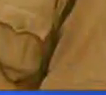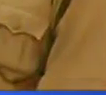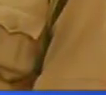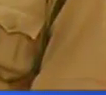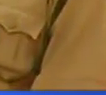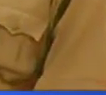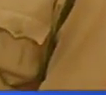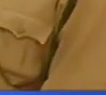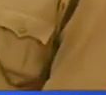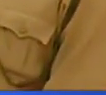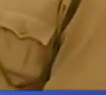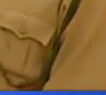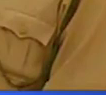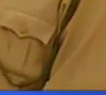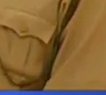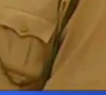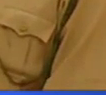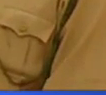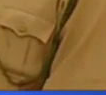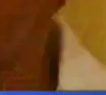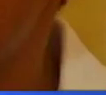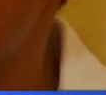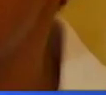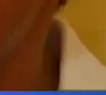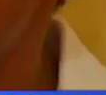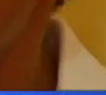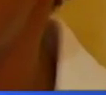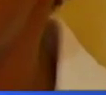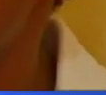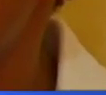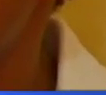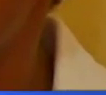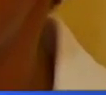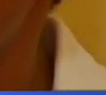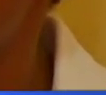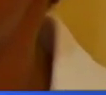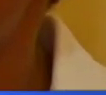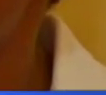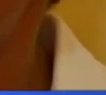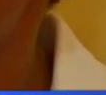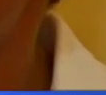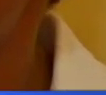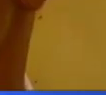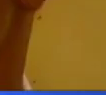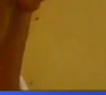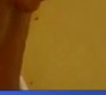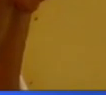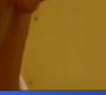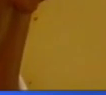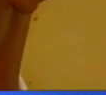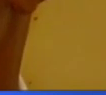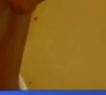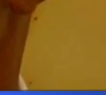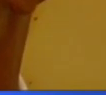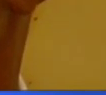at the requisition initiated for the procurement document, and where a bid does not quote further